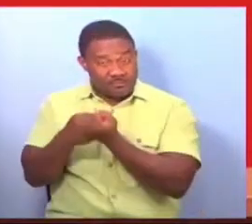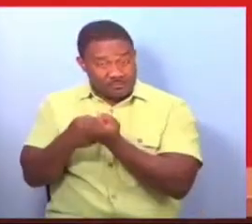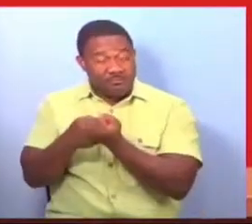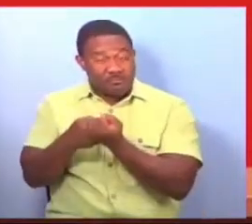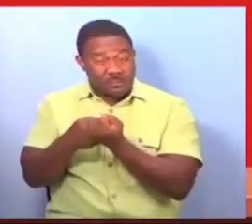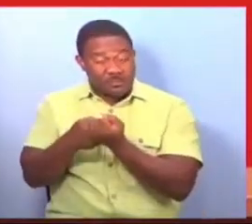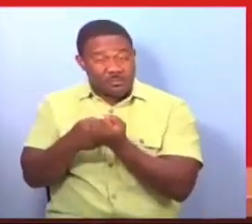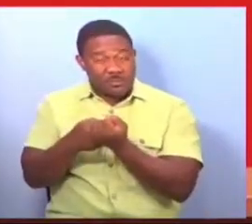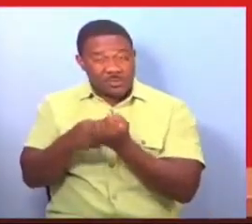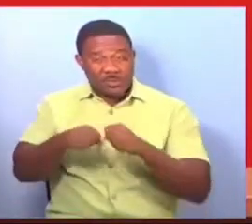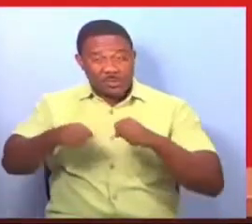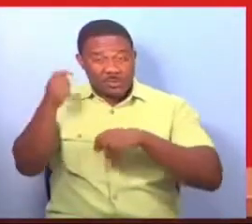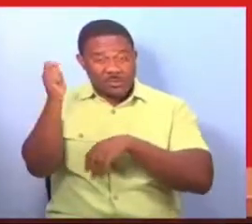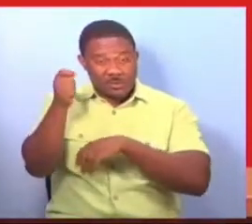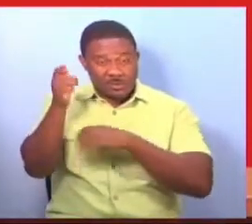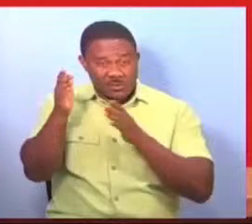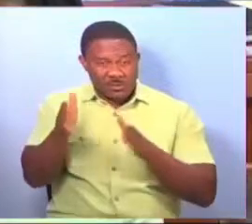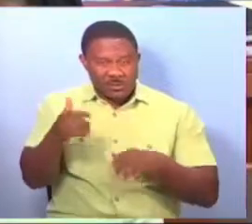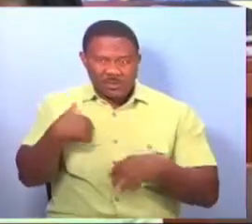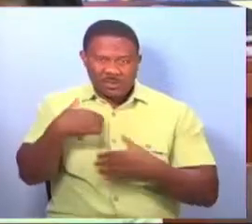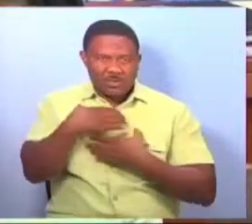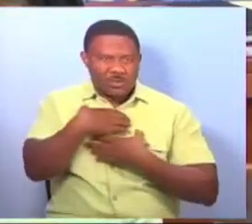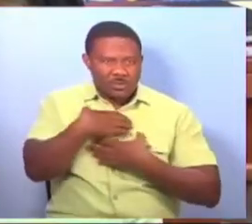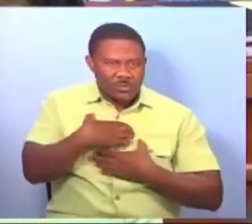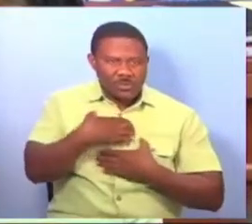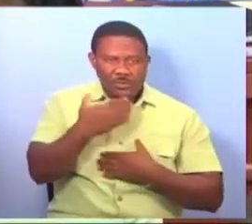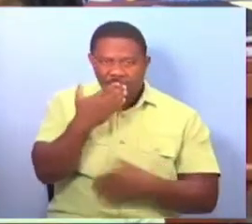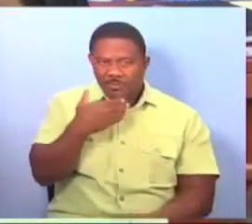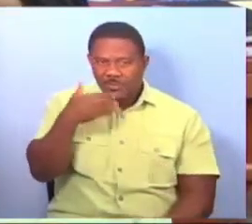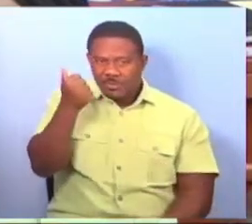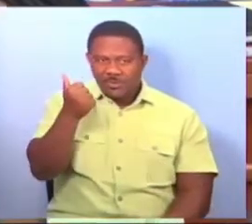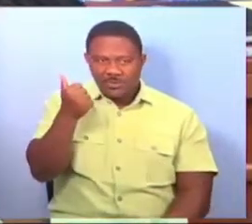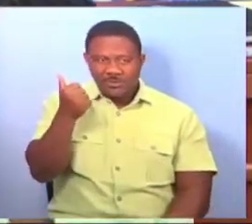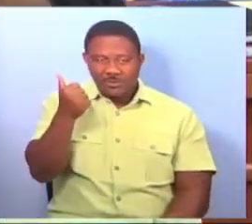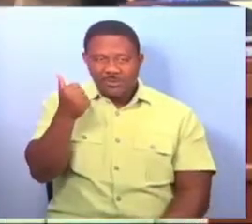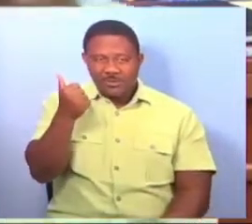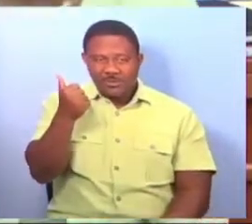Whip. Mr. Speaker, we wish him all the best. Thank you.